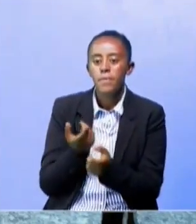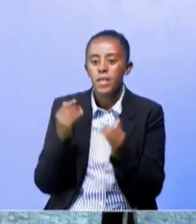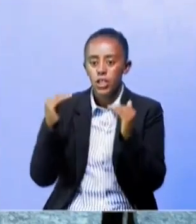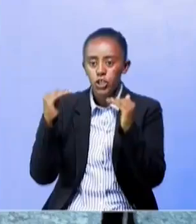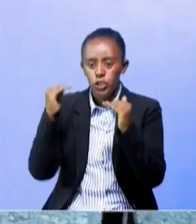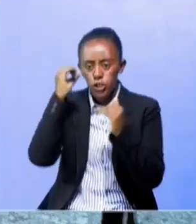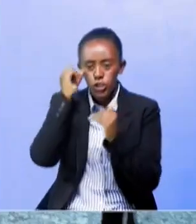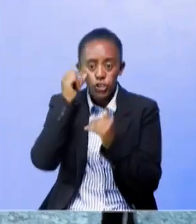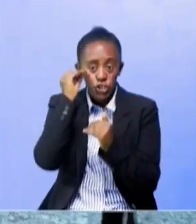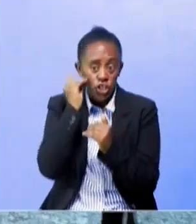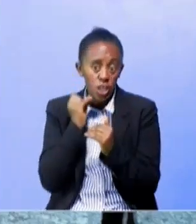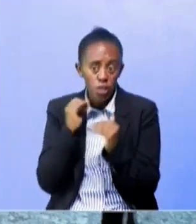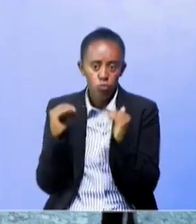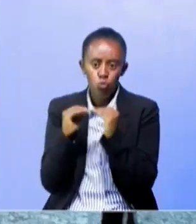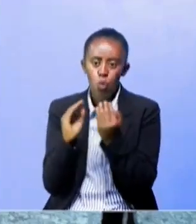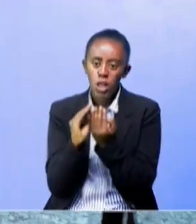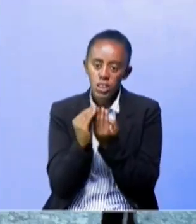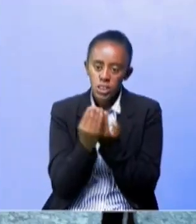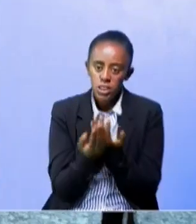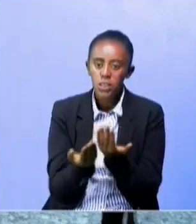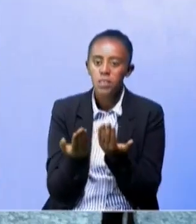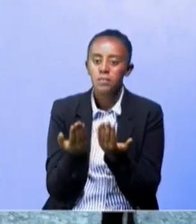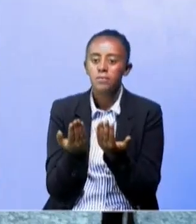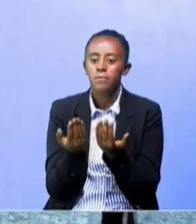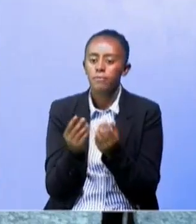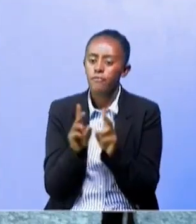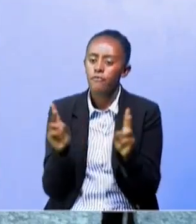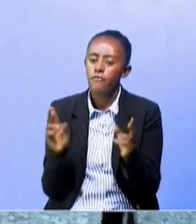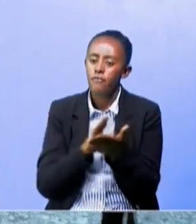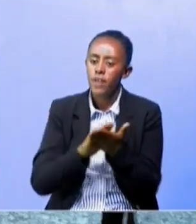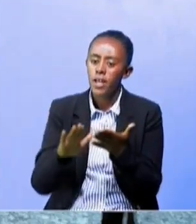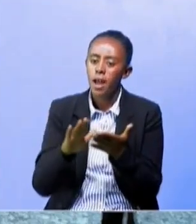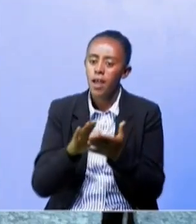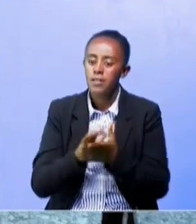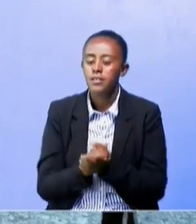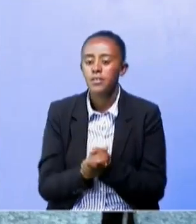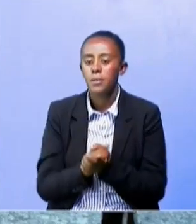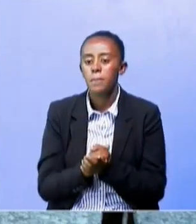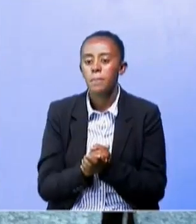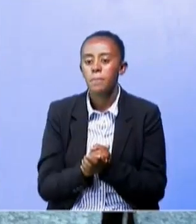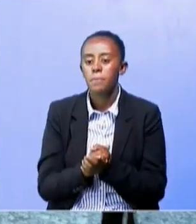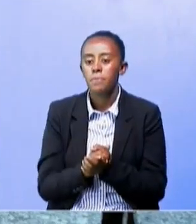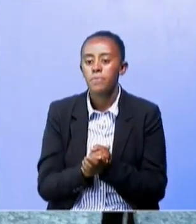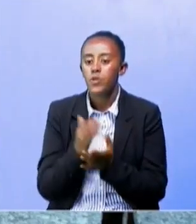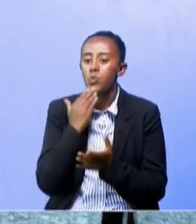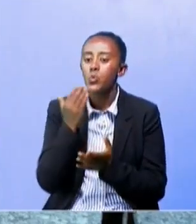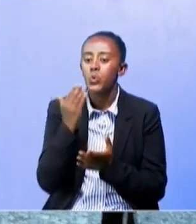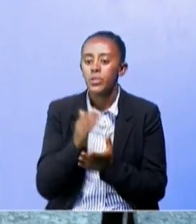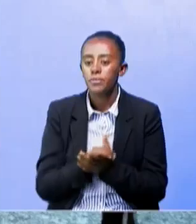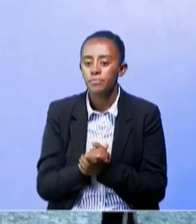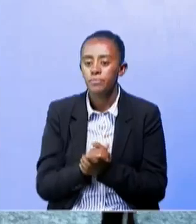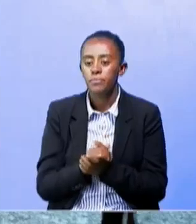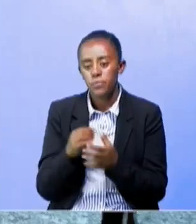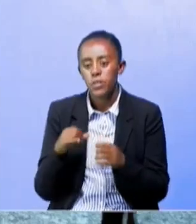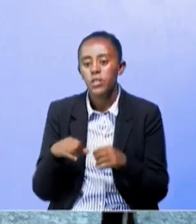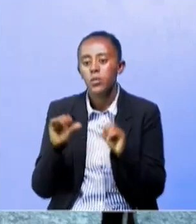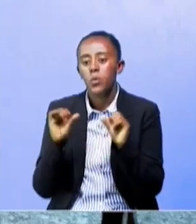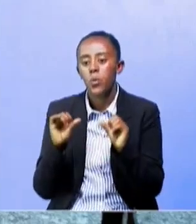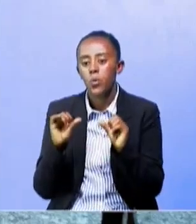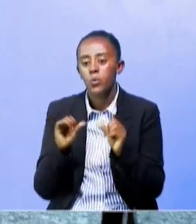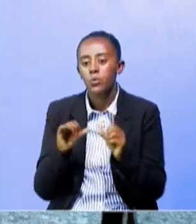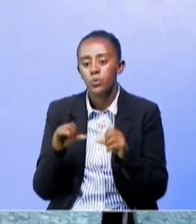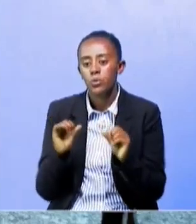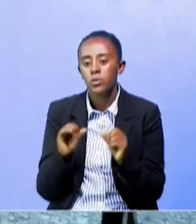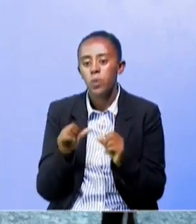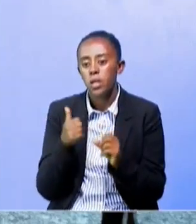are equally treated, Yeah. Very nice. Good. Let's go and continue. Another